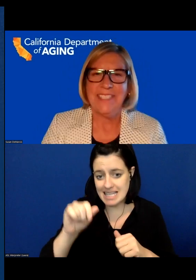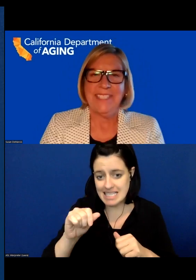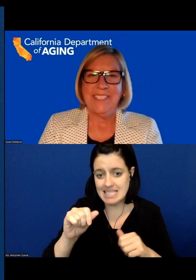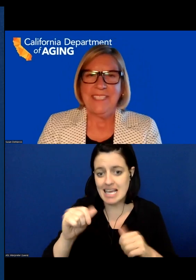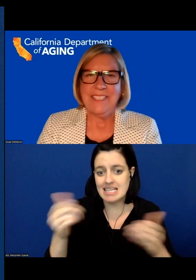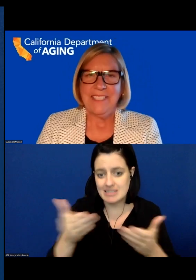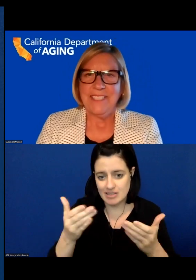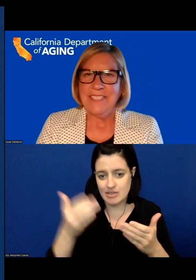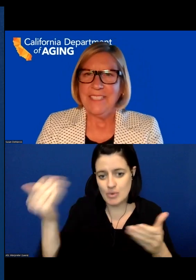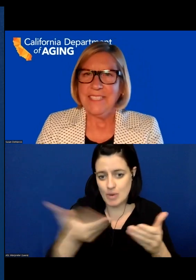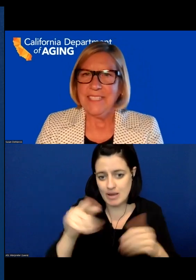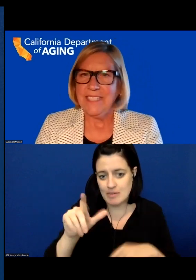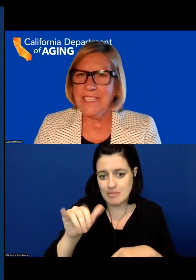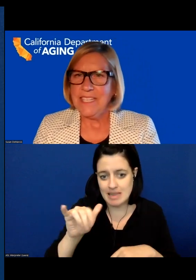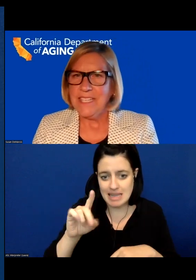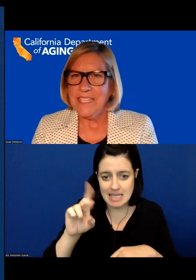Linda.